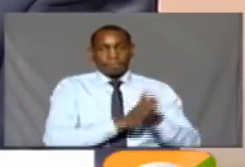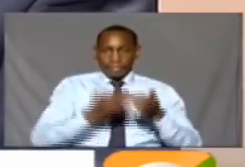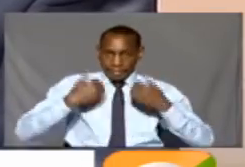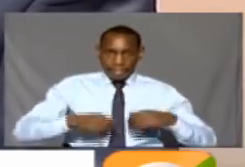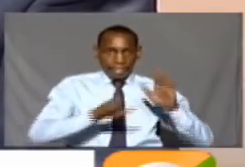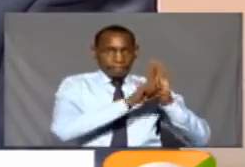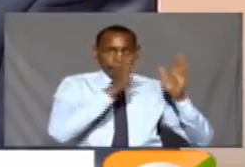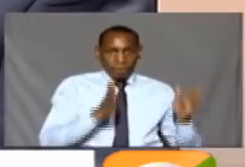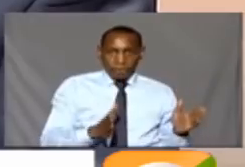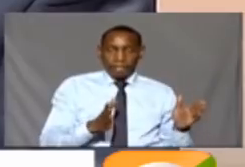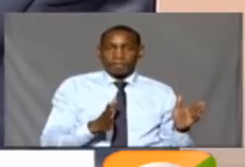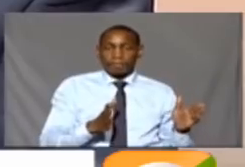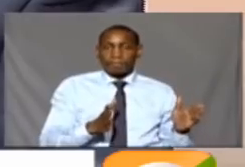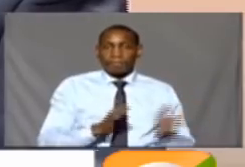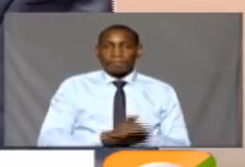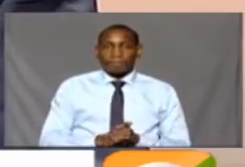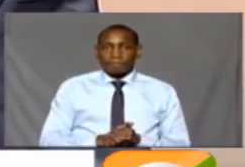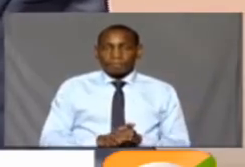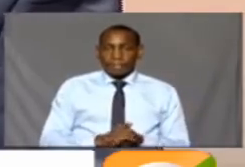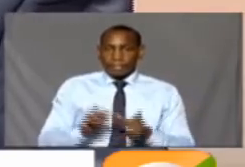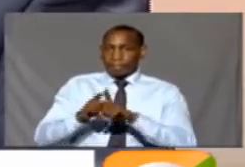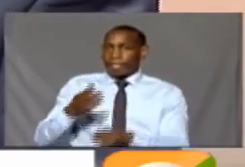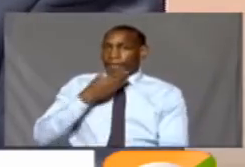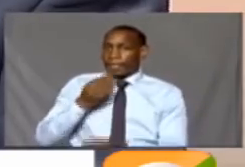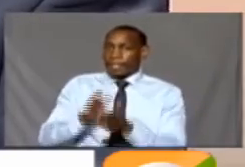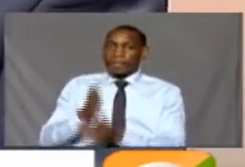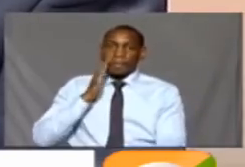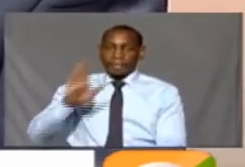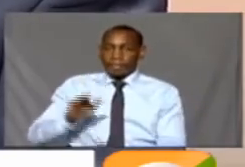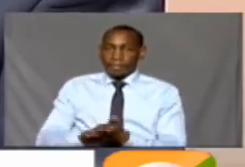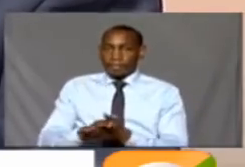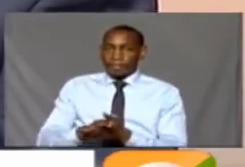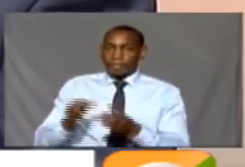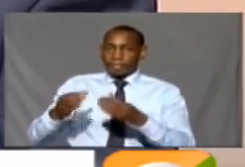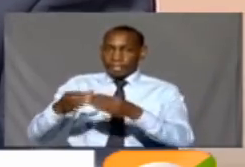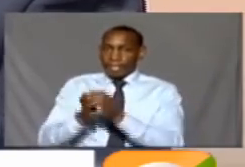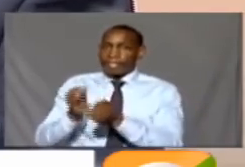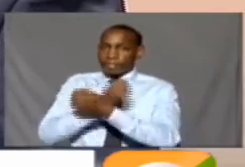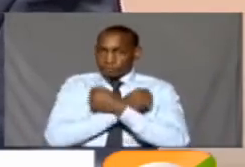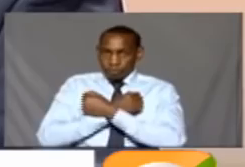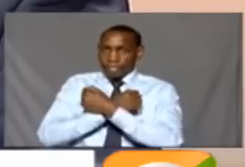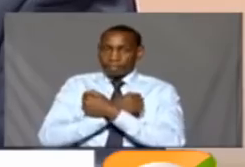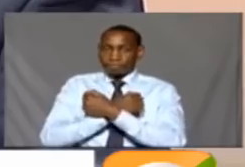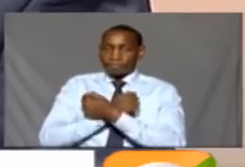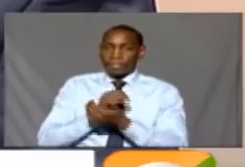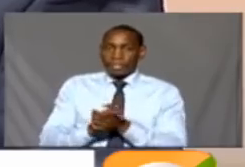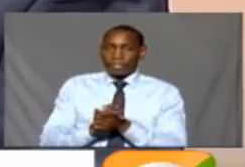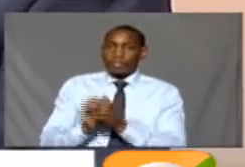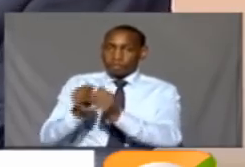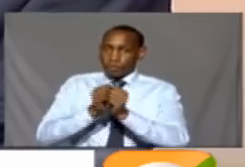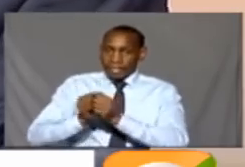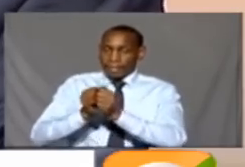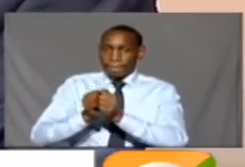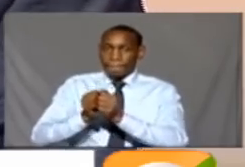of no mean standing. I was your father and your mother's classmates. So sorry to say yes, this. Yes, I was about but, to say that I'm your here